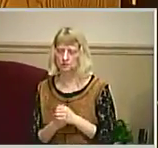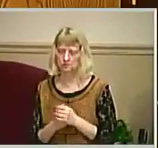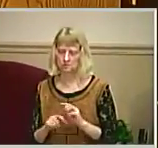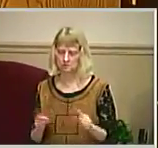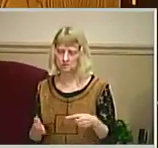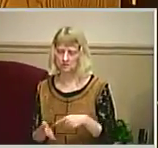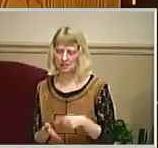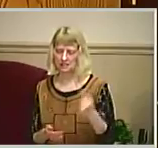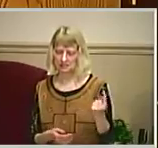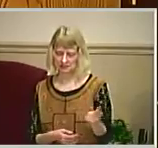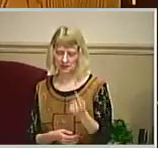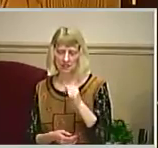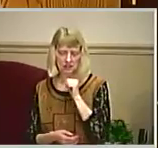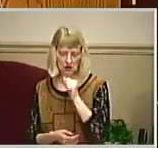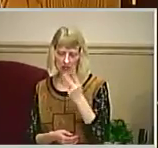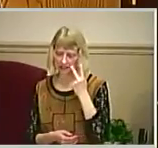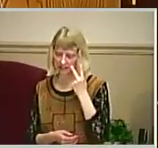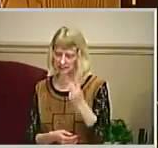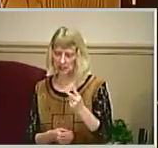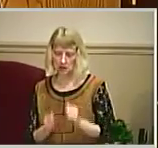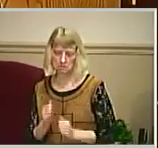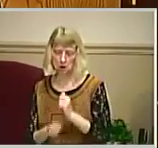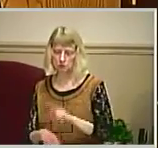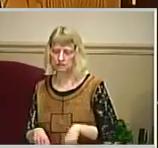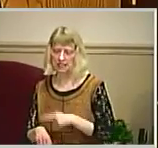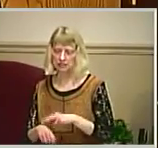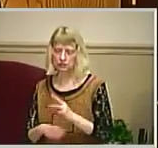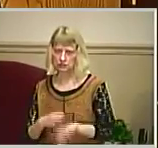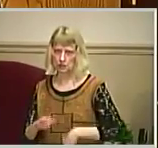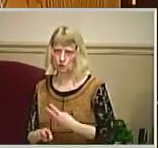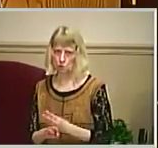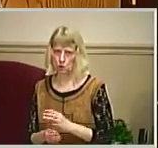is something that is not seen in most nations of the world.